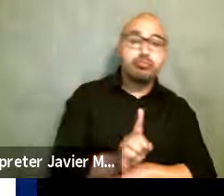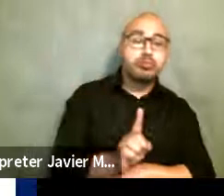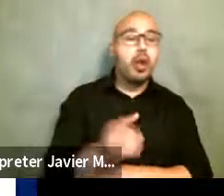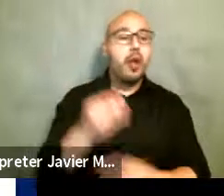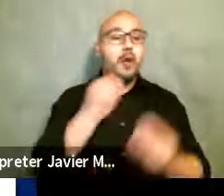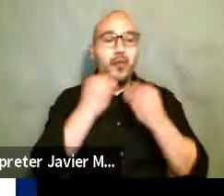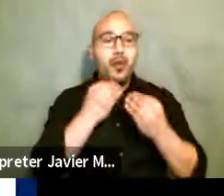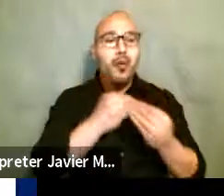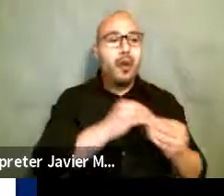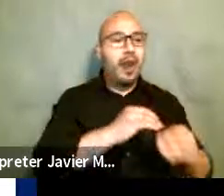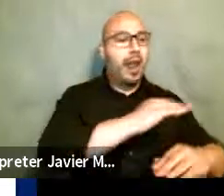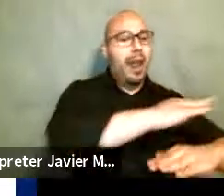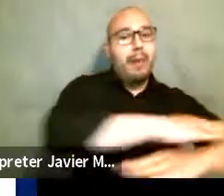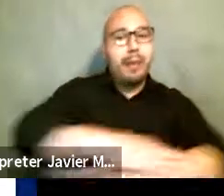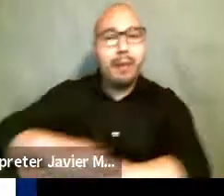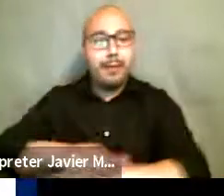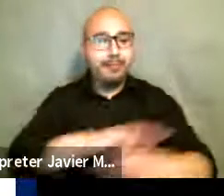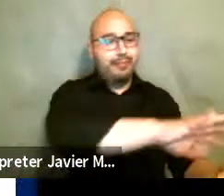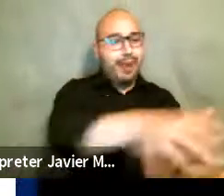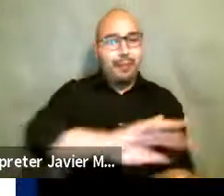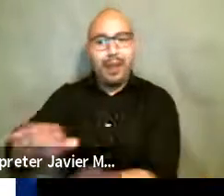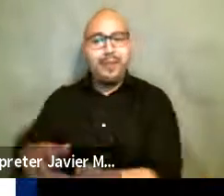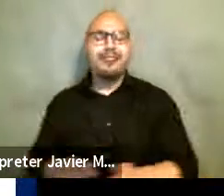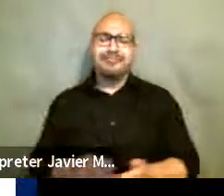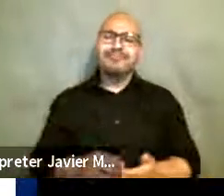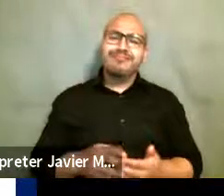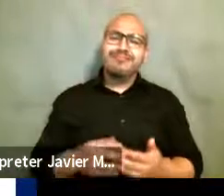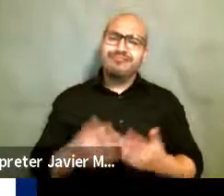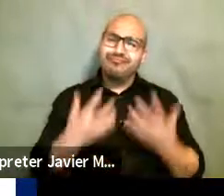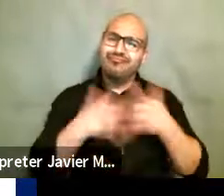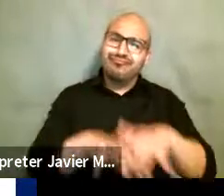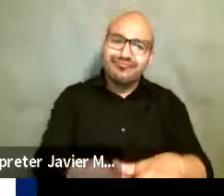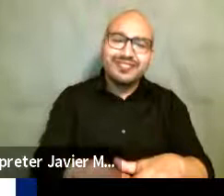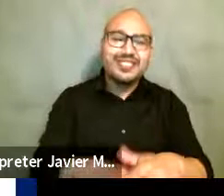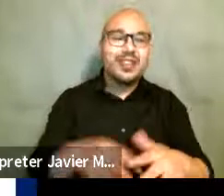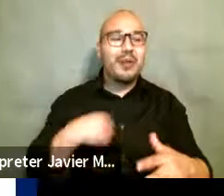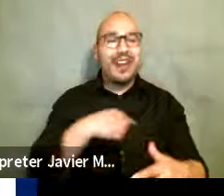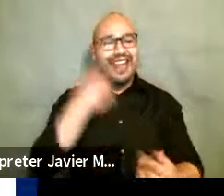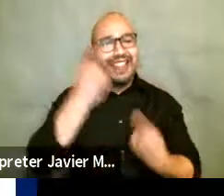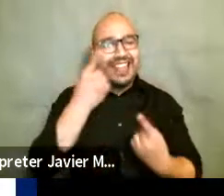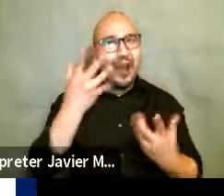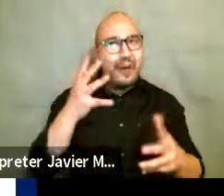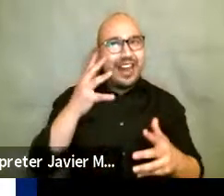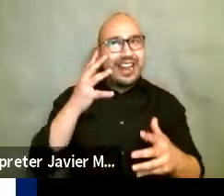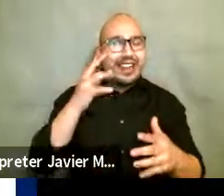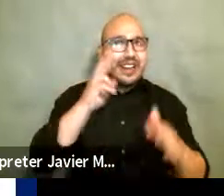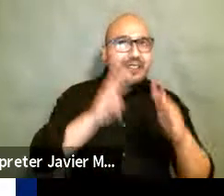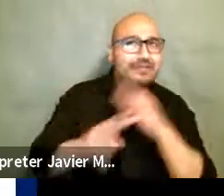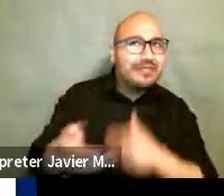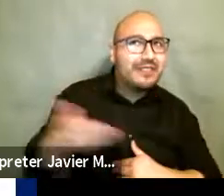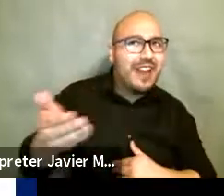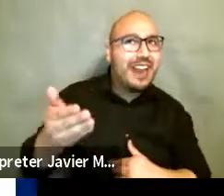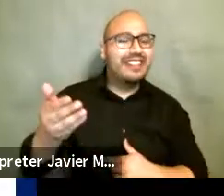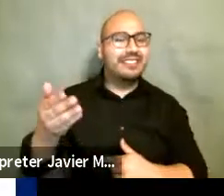well. So we're thinking already of having a speaker, and her name is Barbara